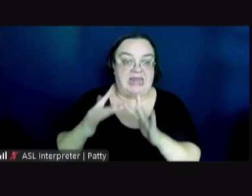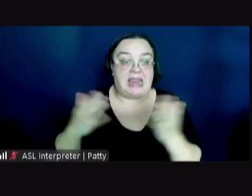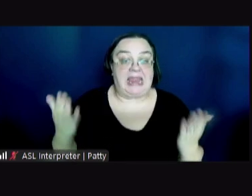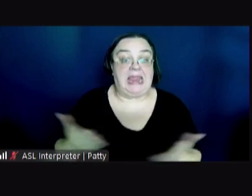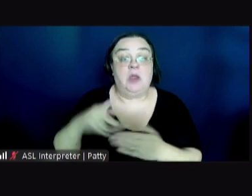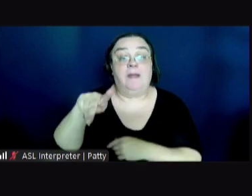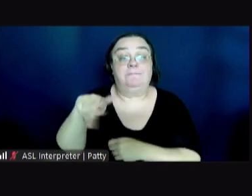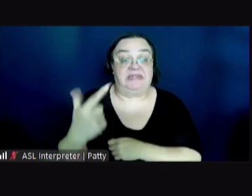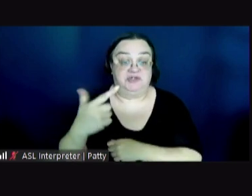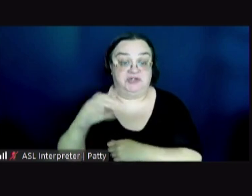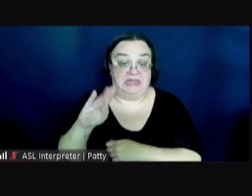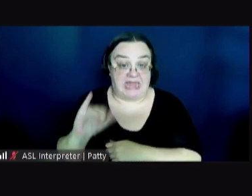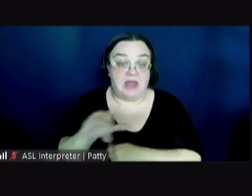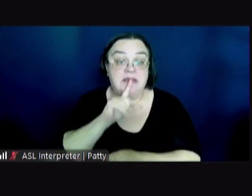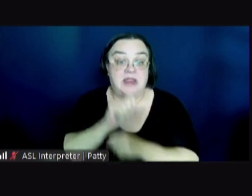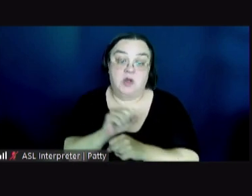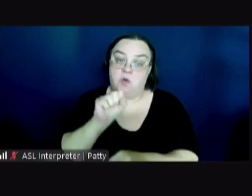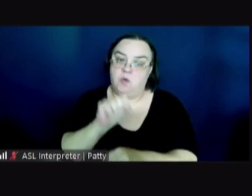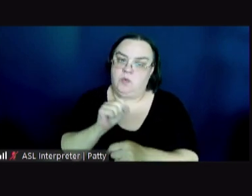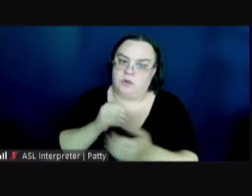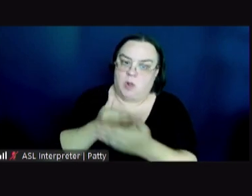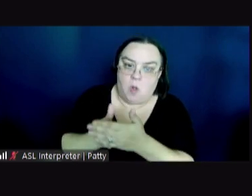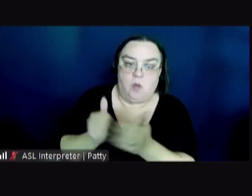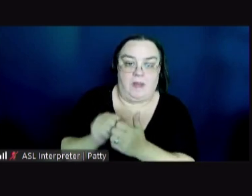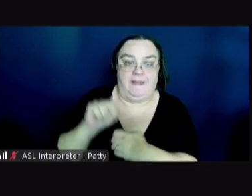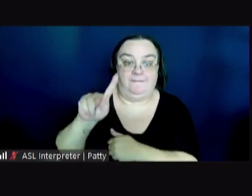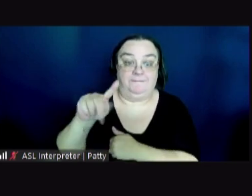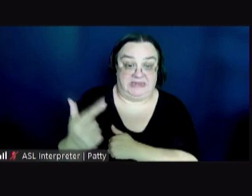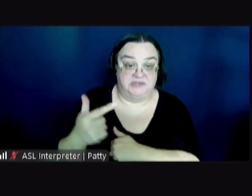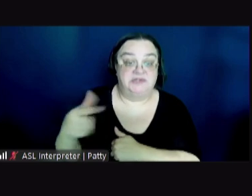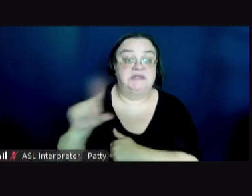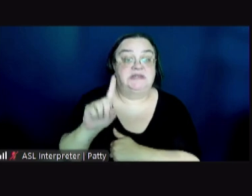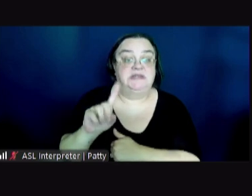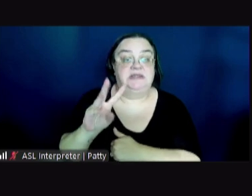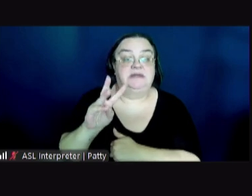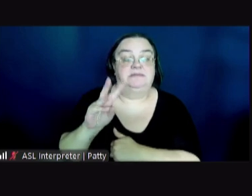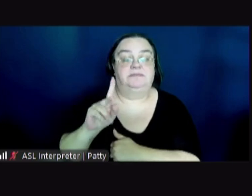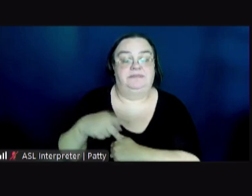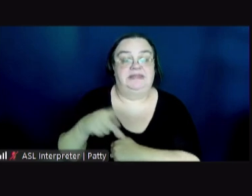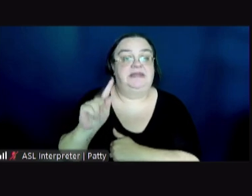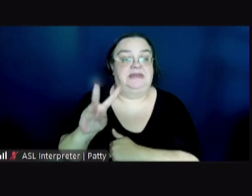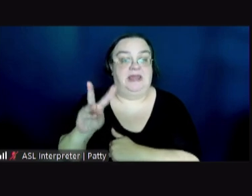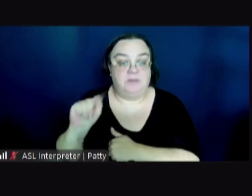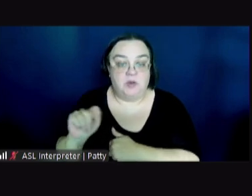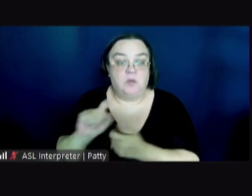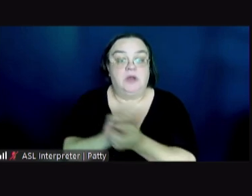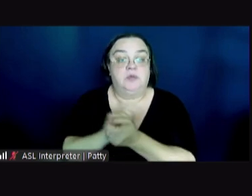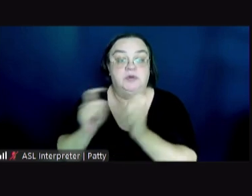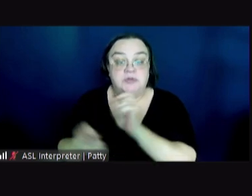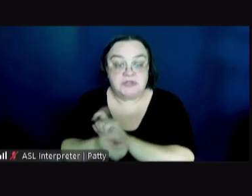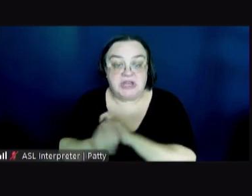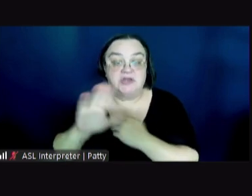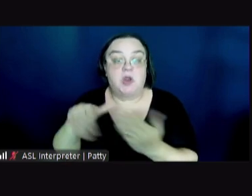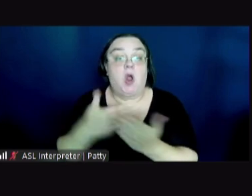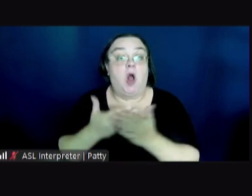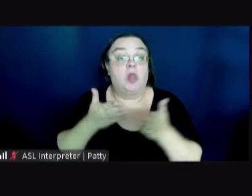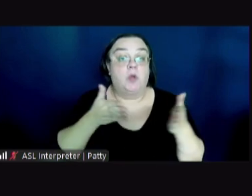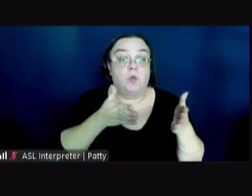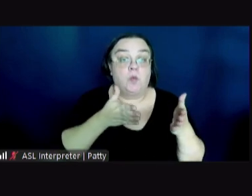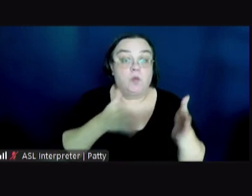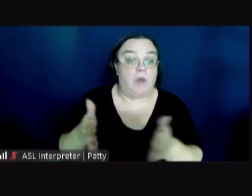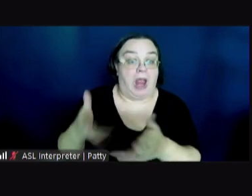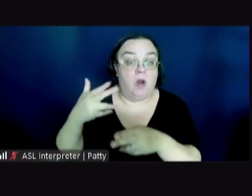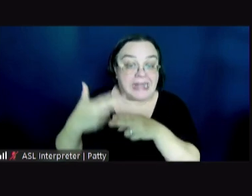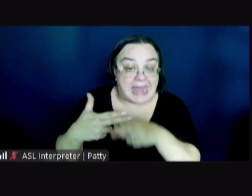George's DPWT. So we're actually changing all the route names for all Metro bus routes and all of the bus